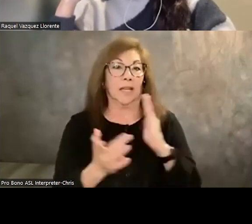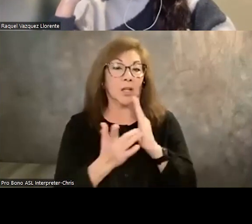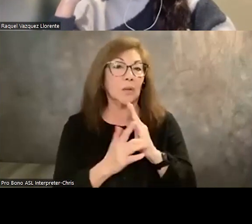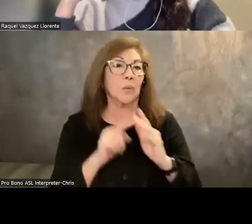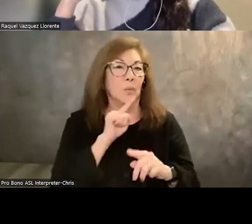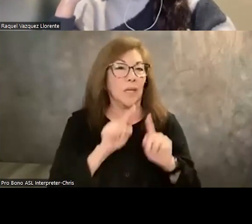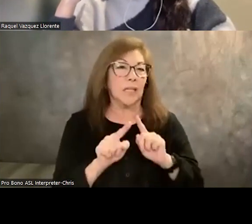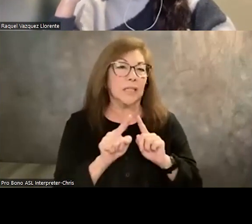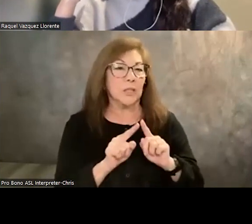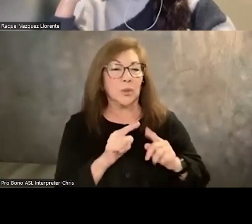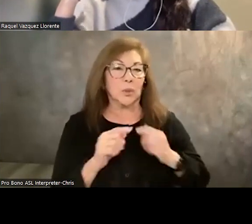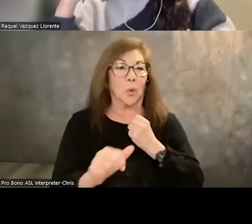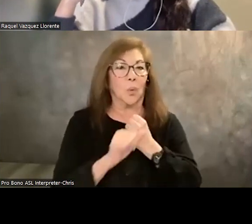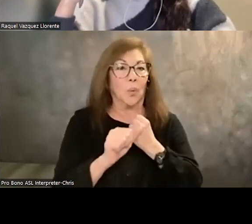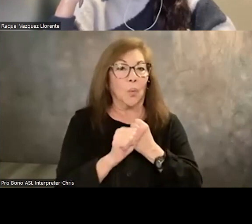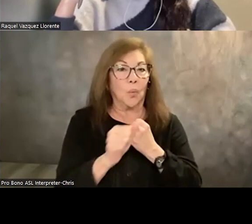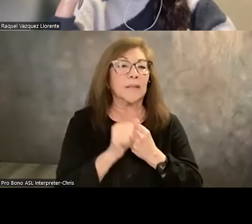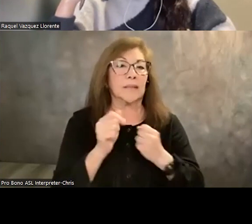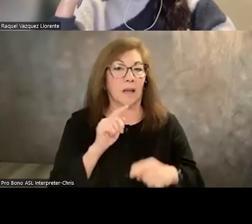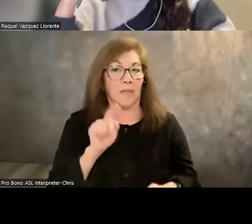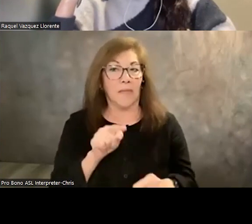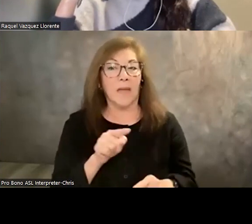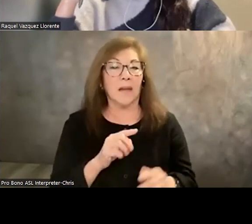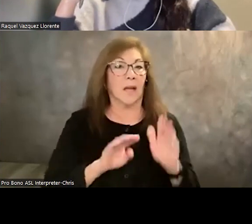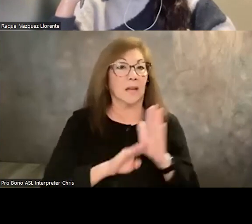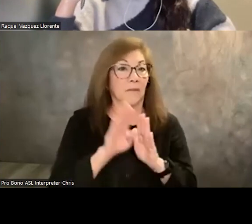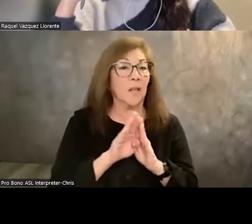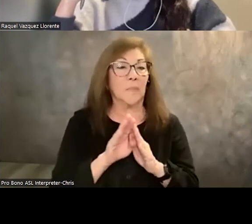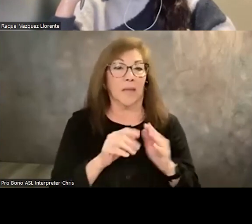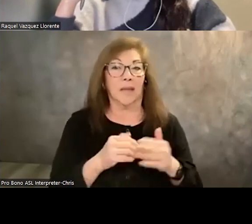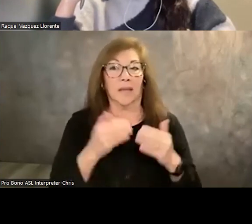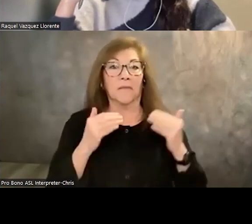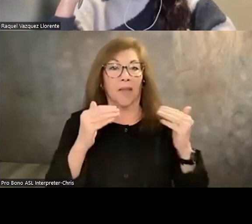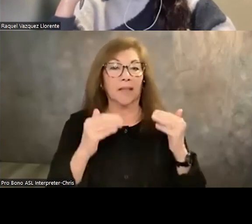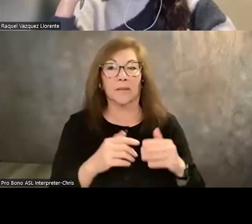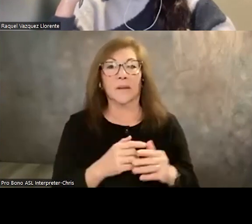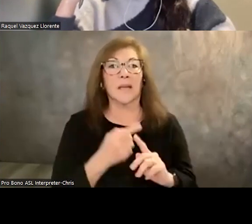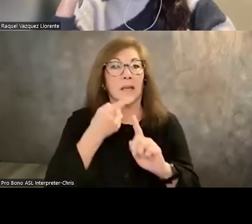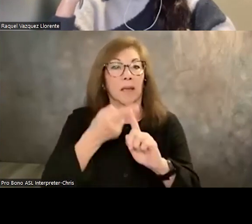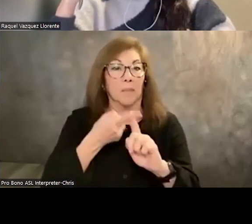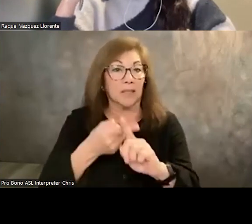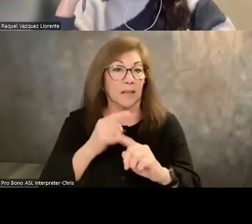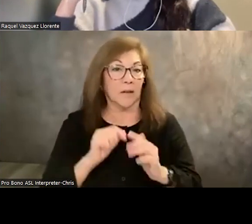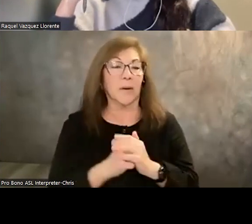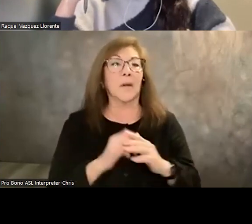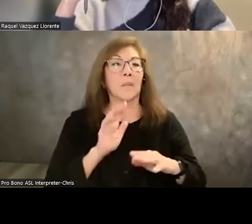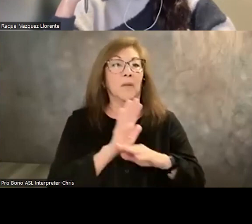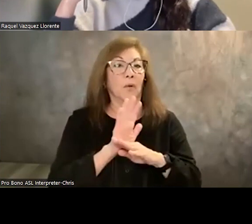gamble on it developing, advancing in the months that would follow, before the film was